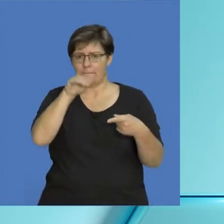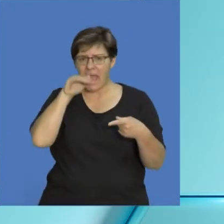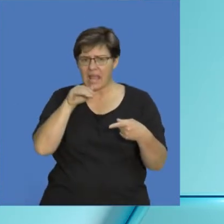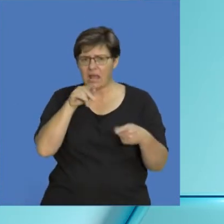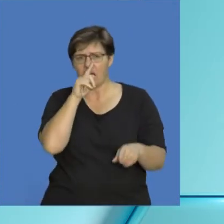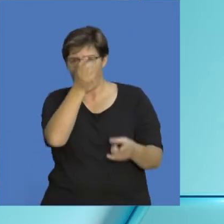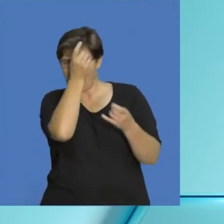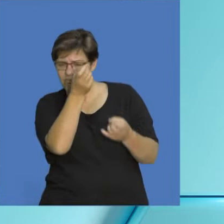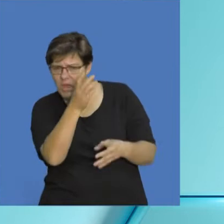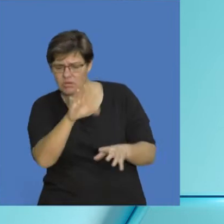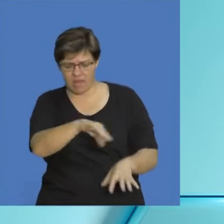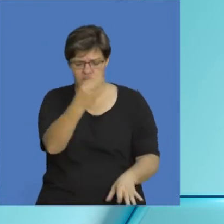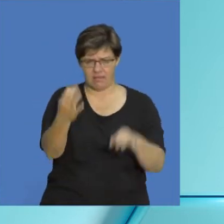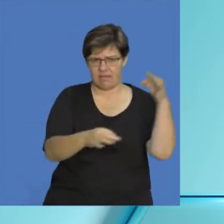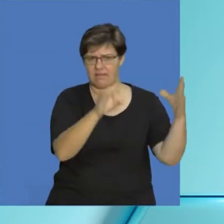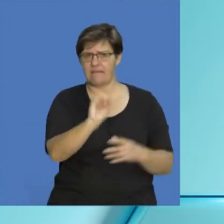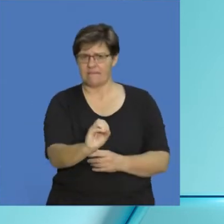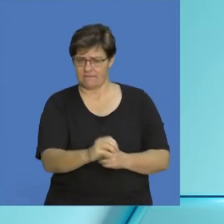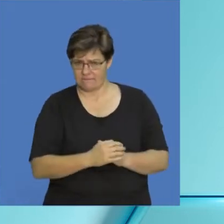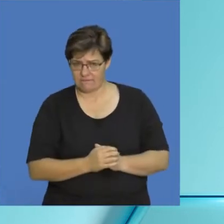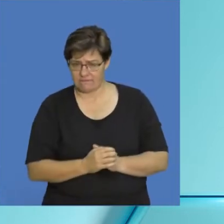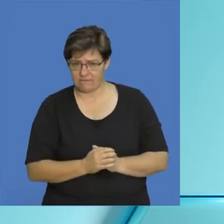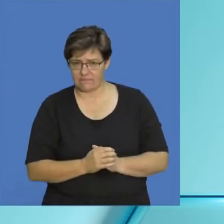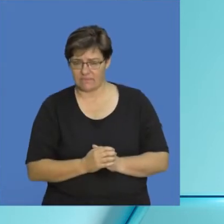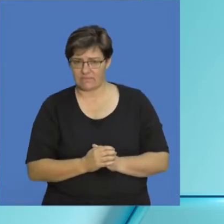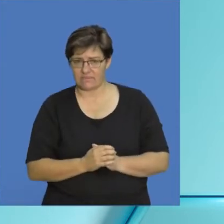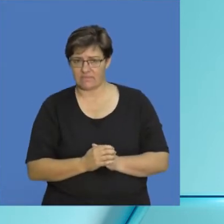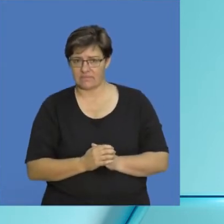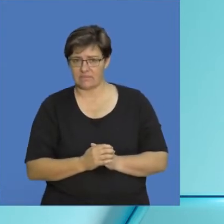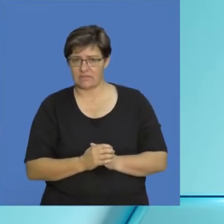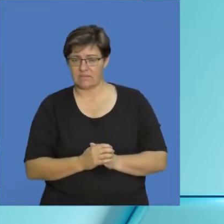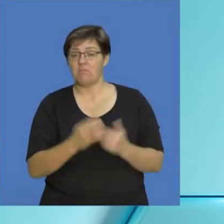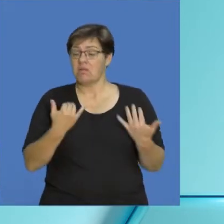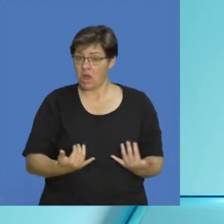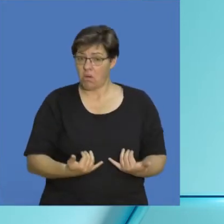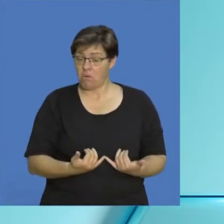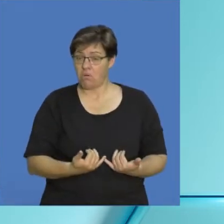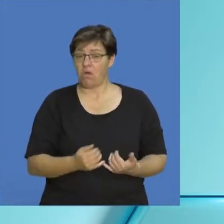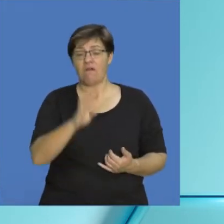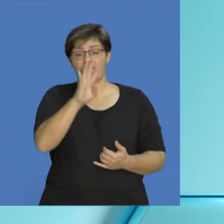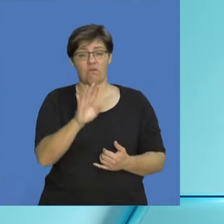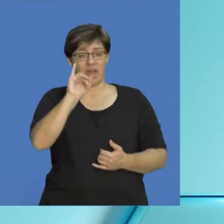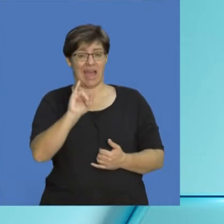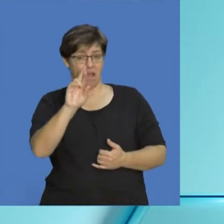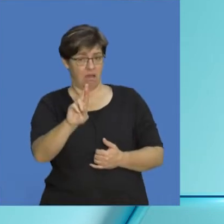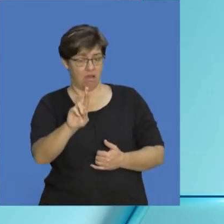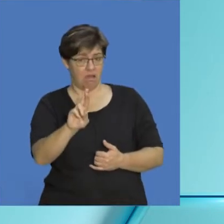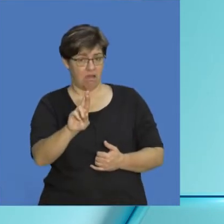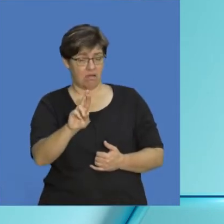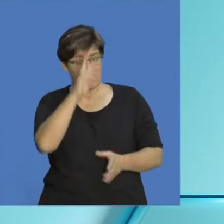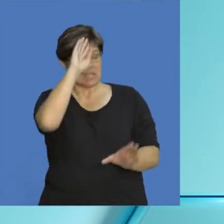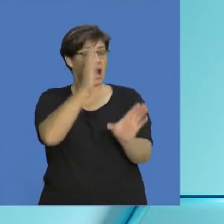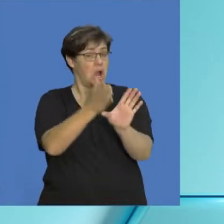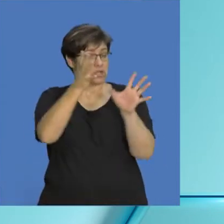Analyze data. But actually now, we're in the third quarter of the fourth industrial revolution. I mean, even a